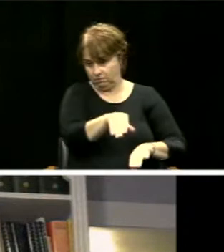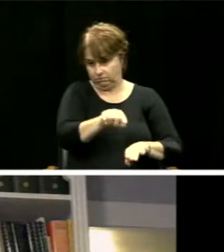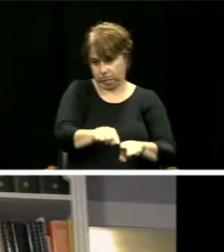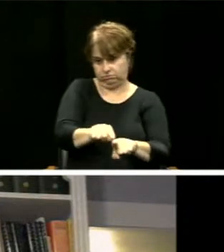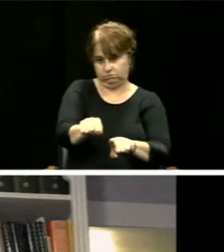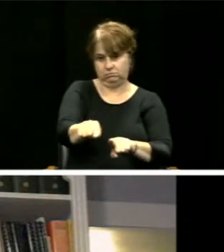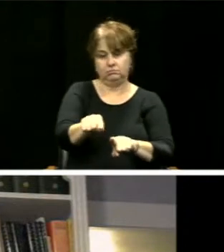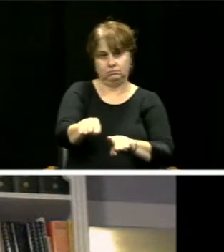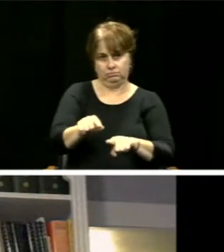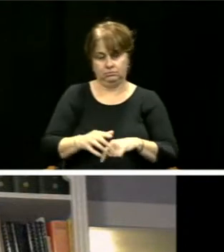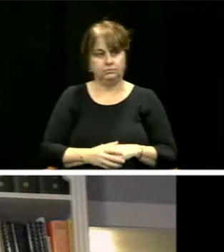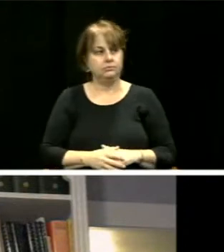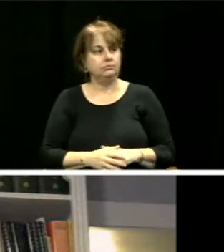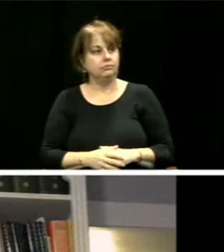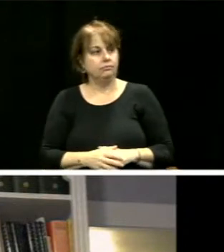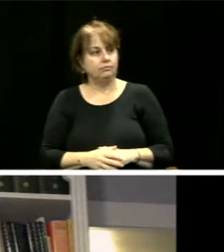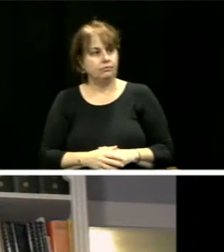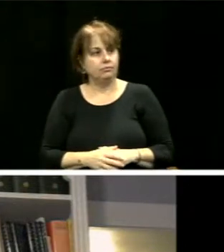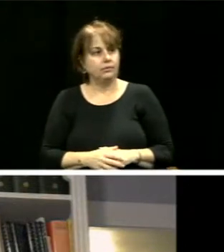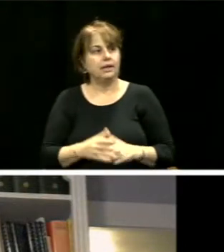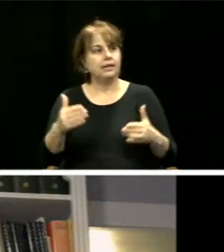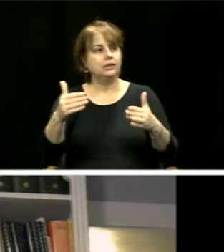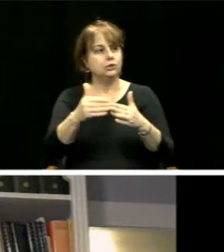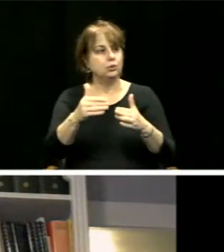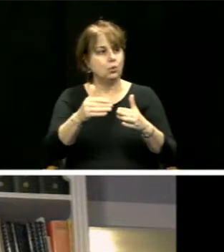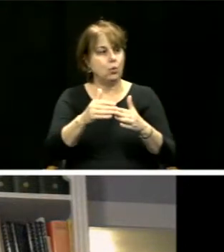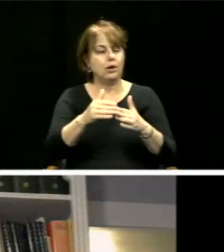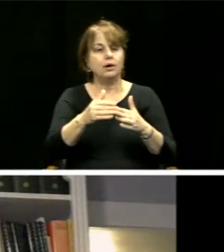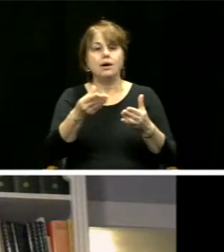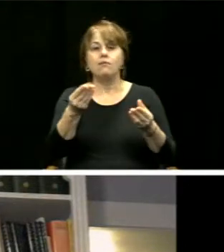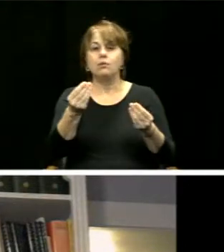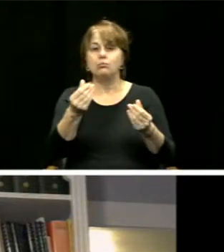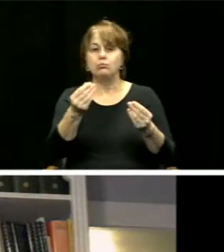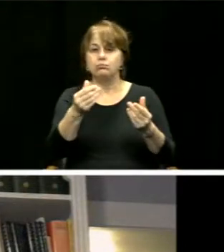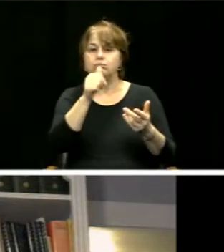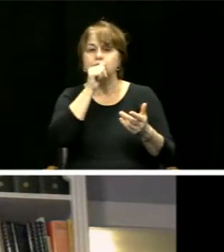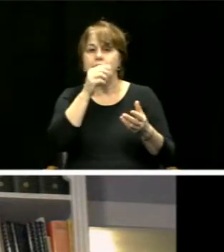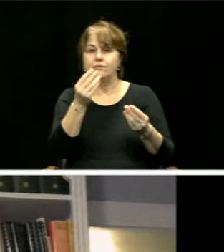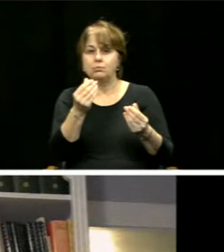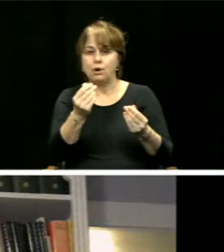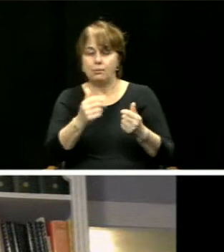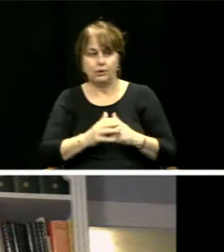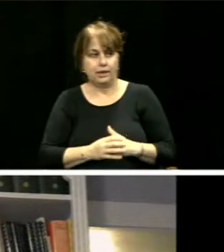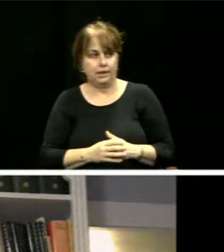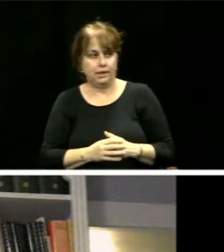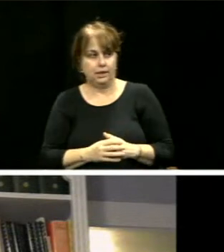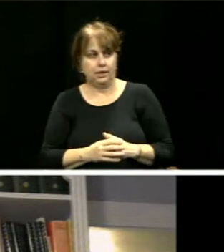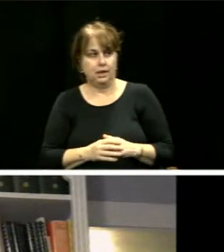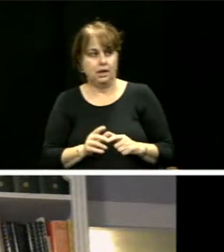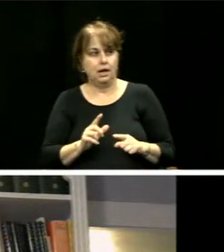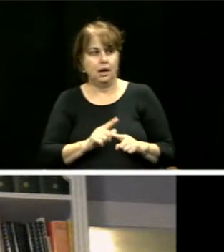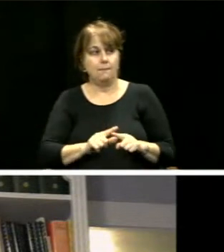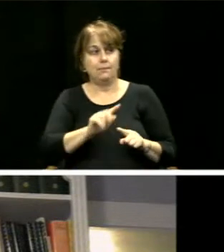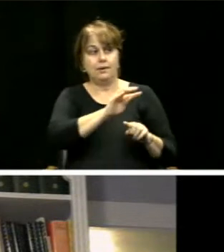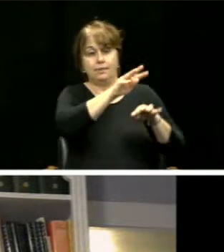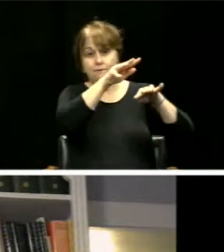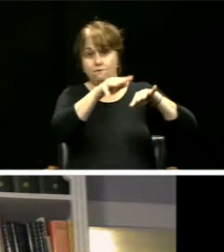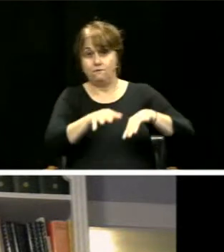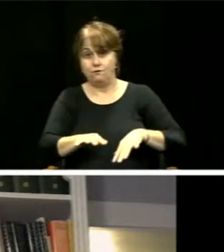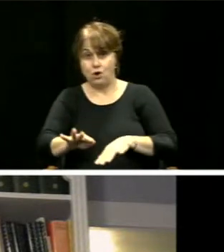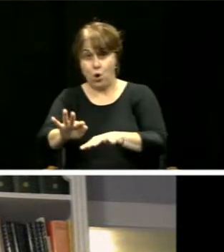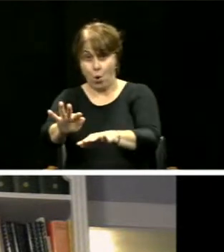that is not, it's at the corner of private property, but the flow that it